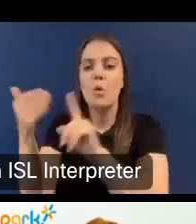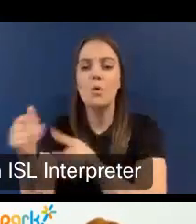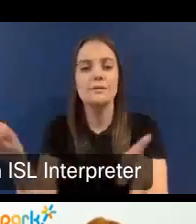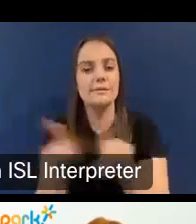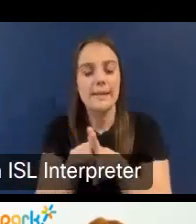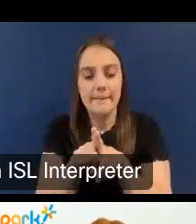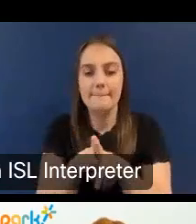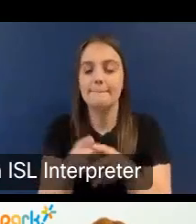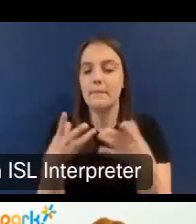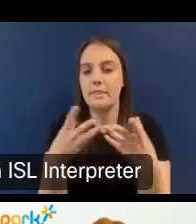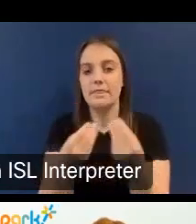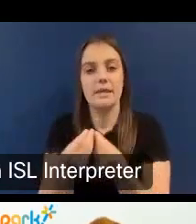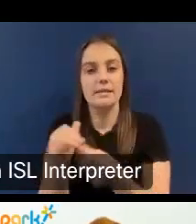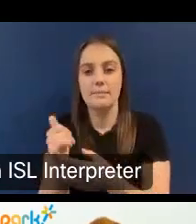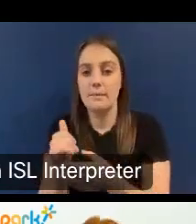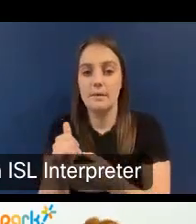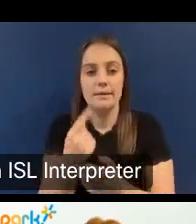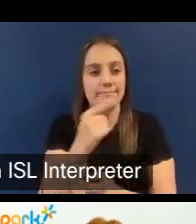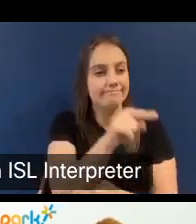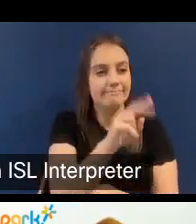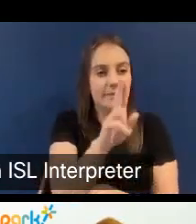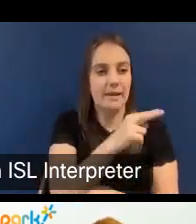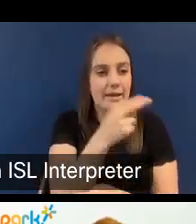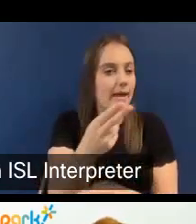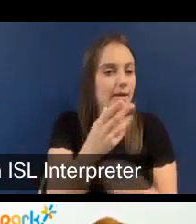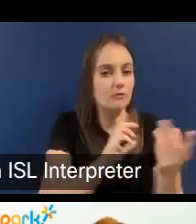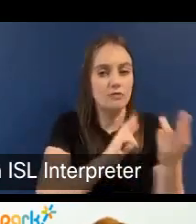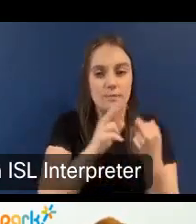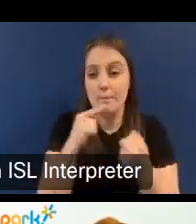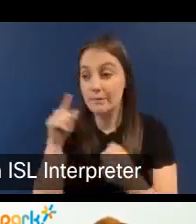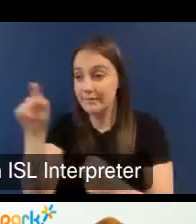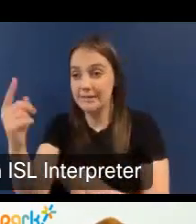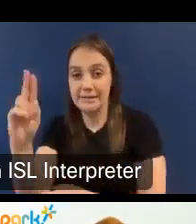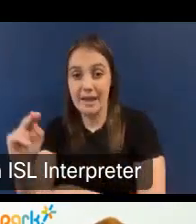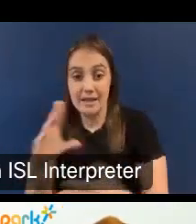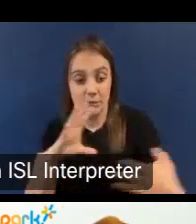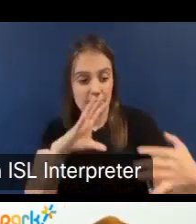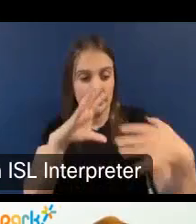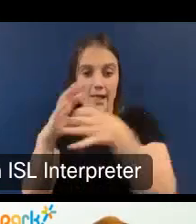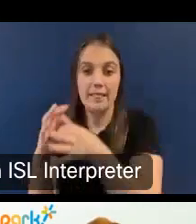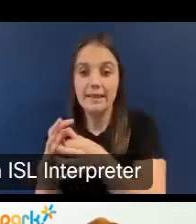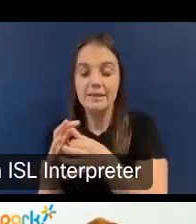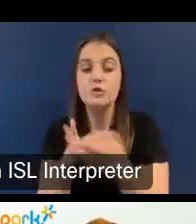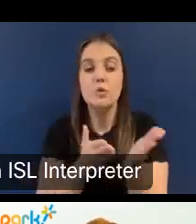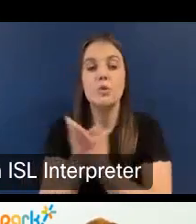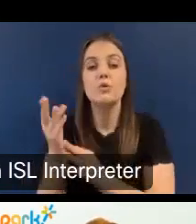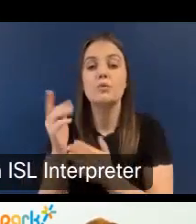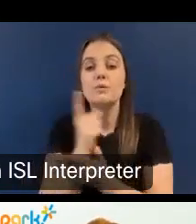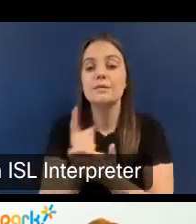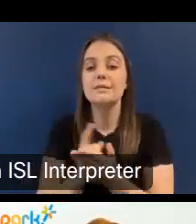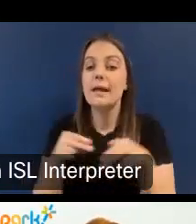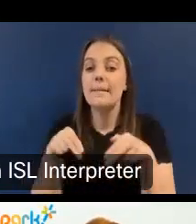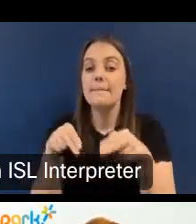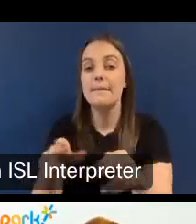things that maybe one place cannot address and the other one can, etc. So we can find those intersections through design methods, and then we can have a